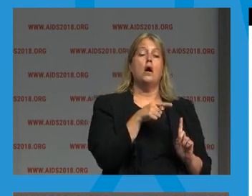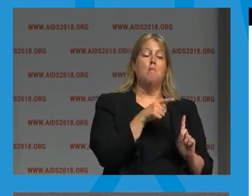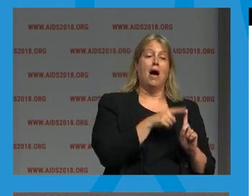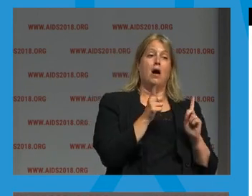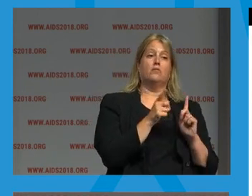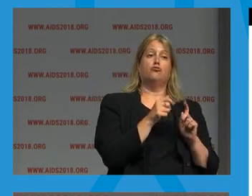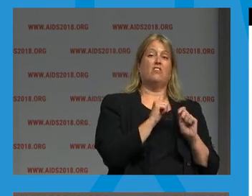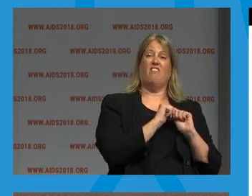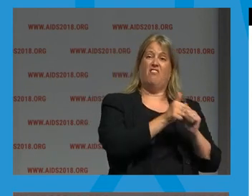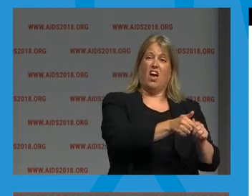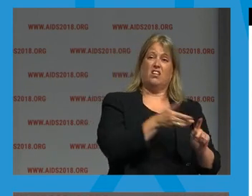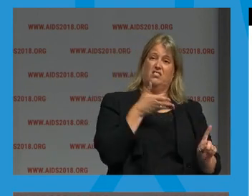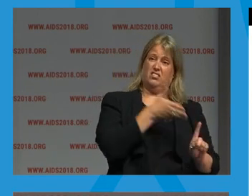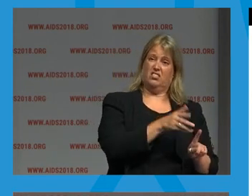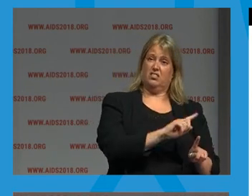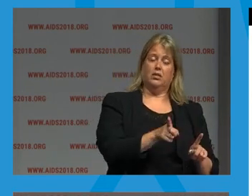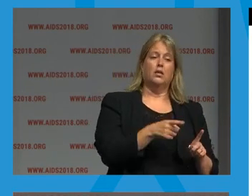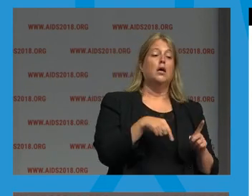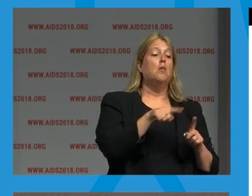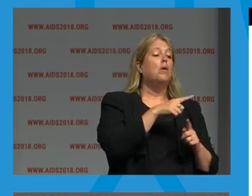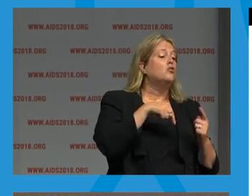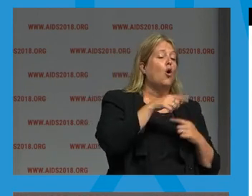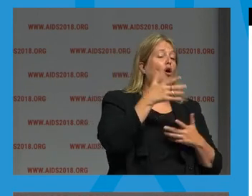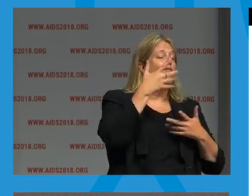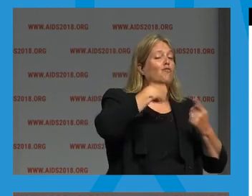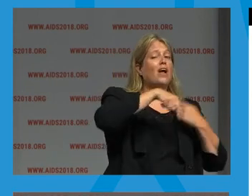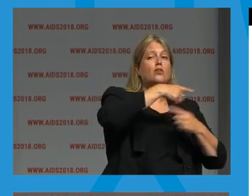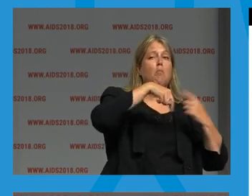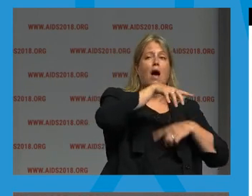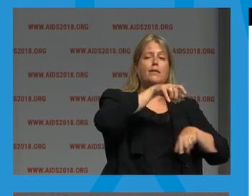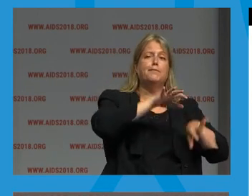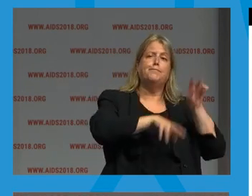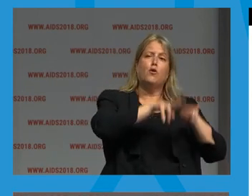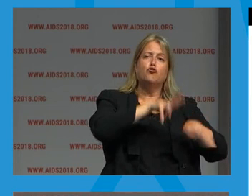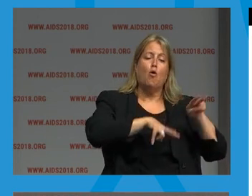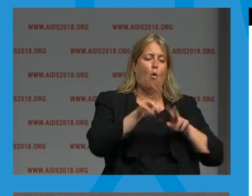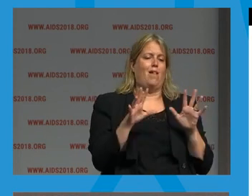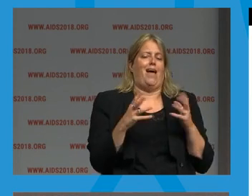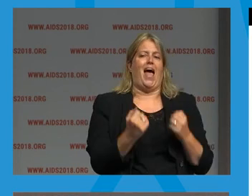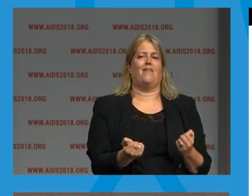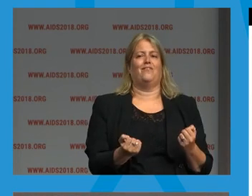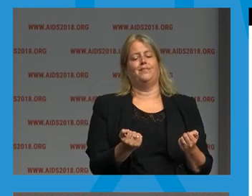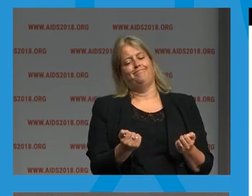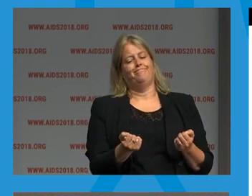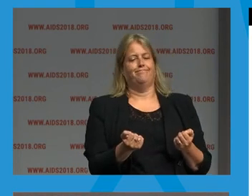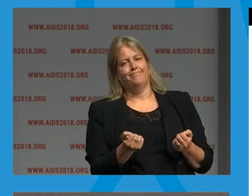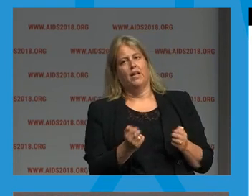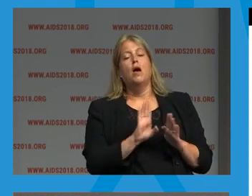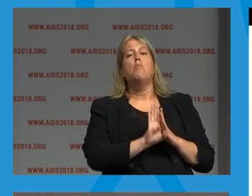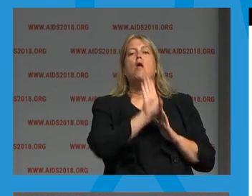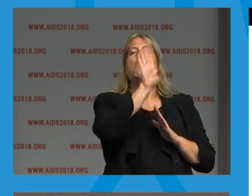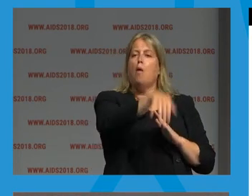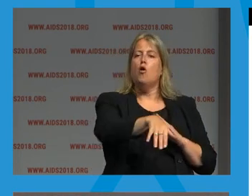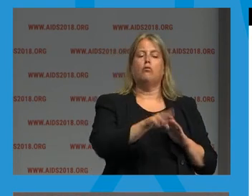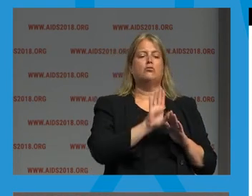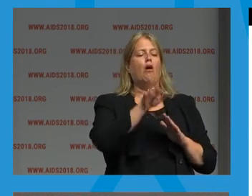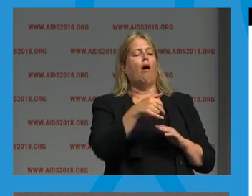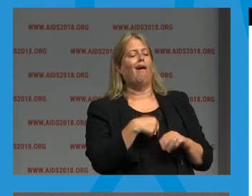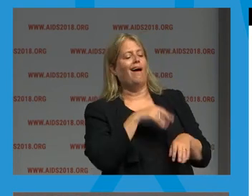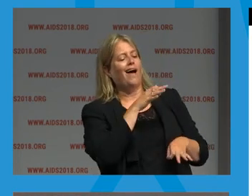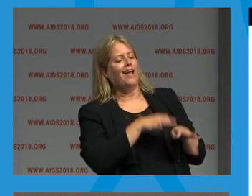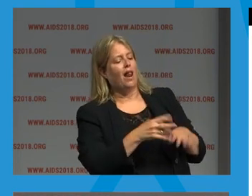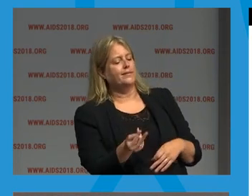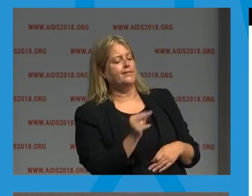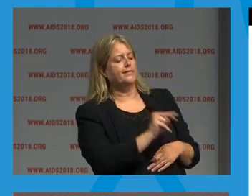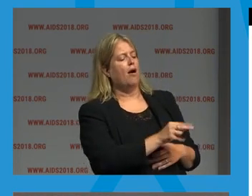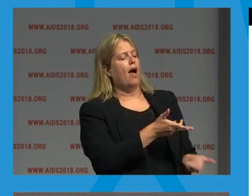dramatic effect, with no randomized control, with all the caveats, we did a post hoc analysis comparing